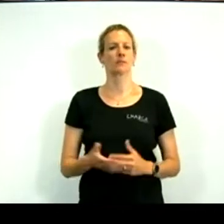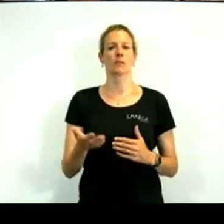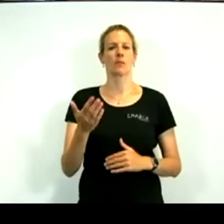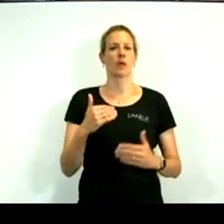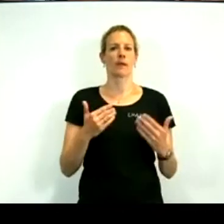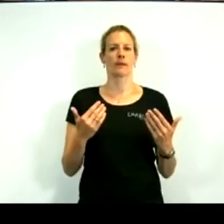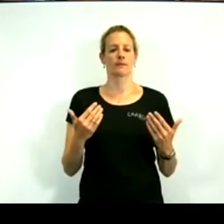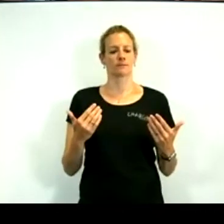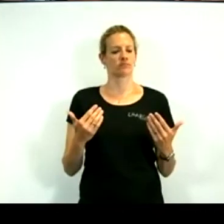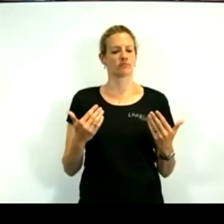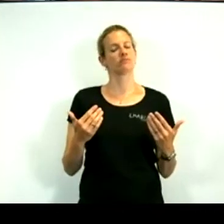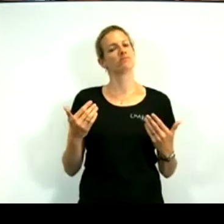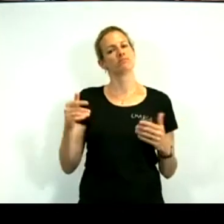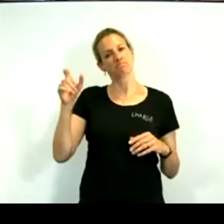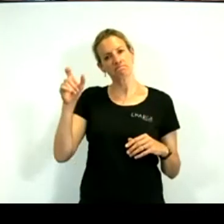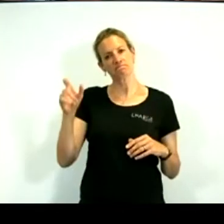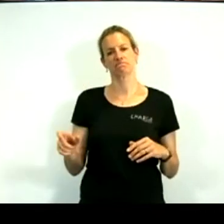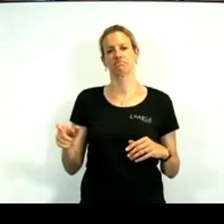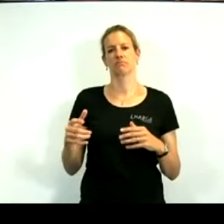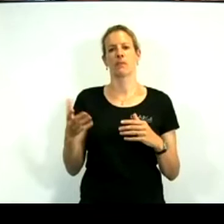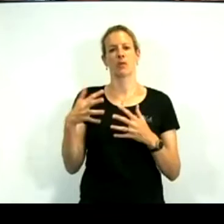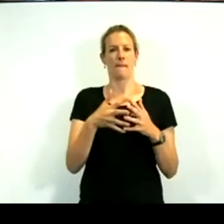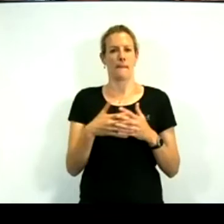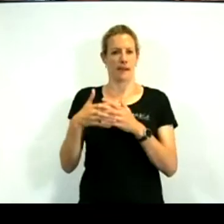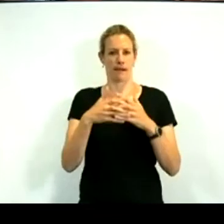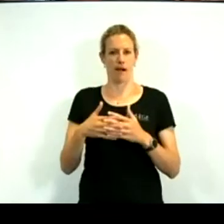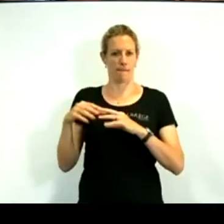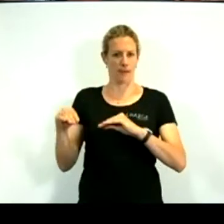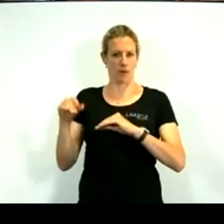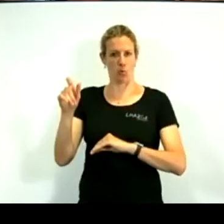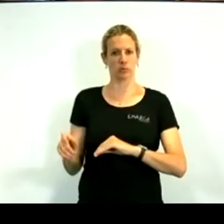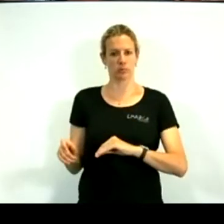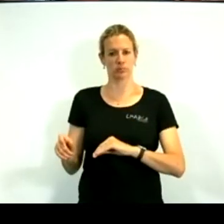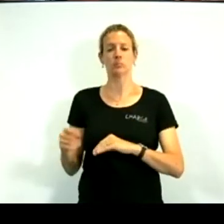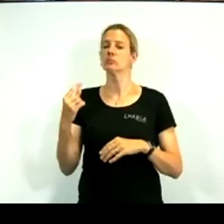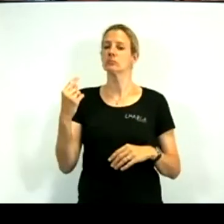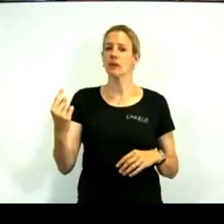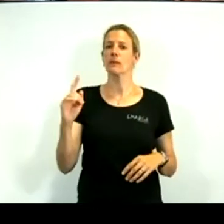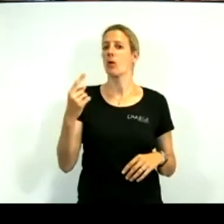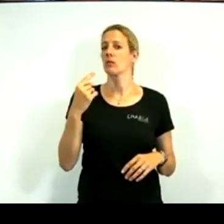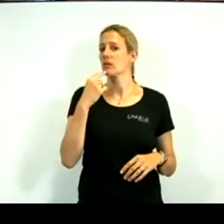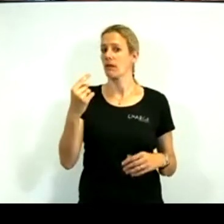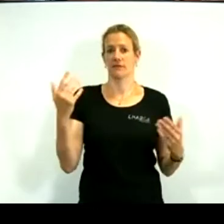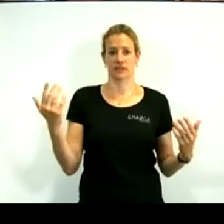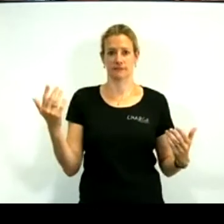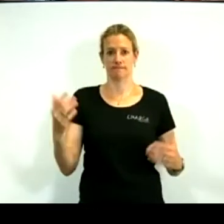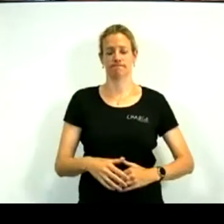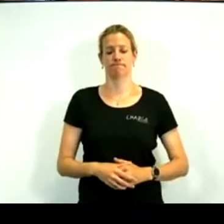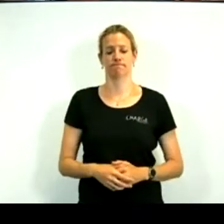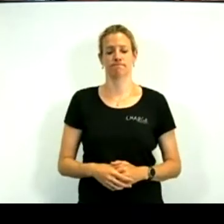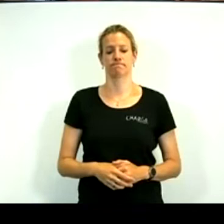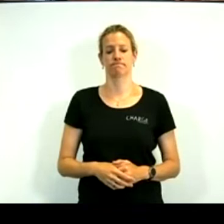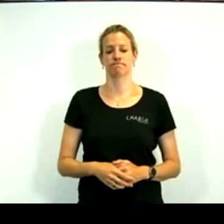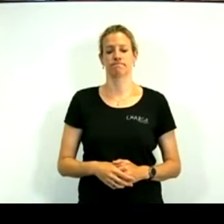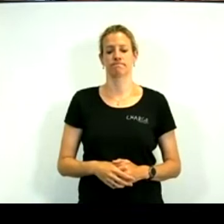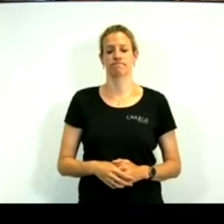and she's making this very point. And what she says is, that visual functioning is related in part